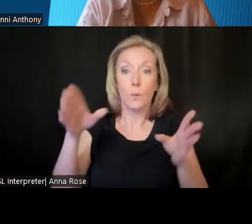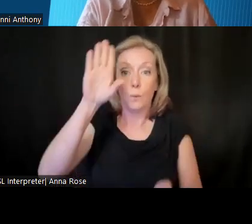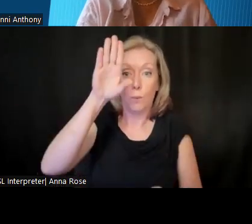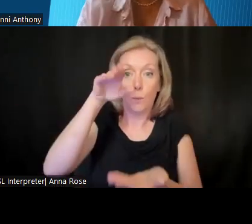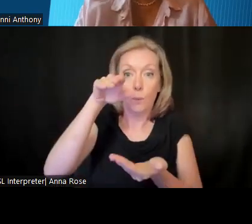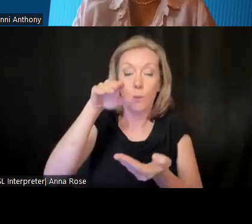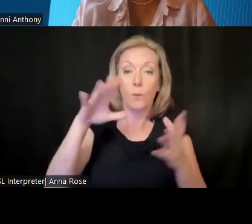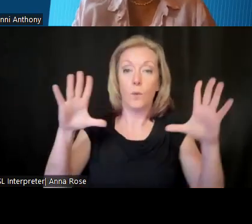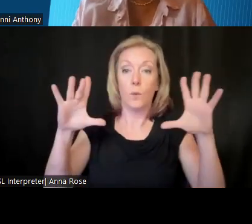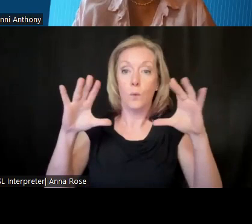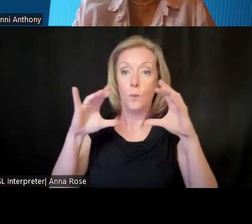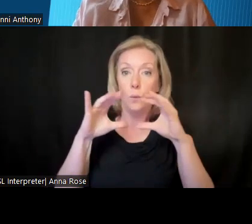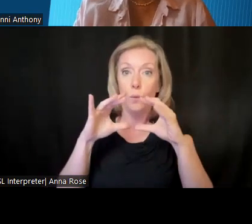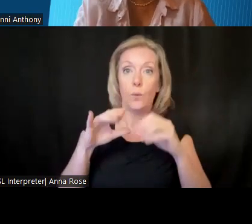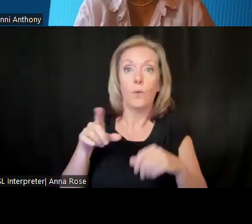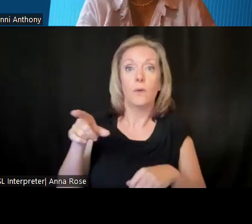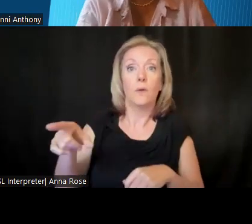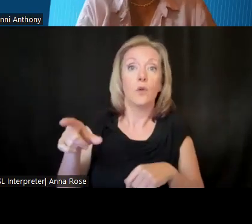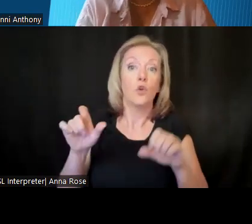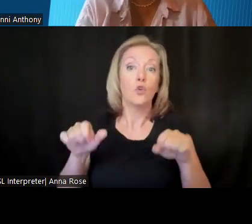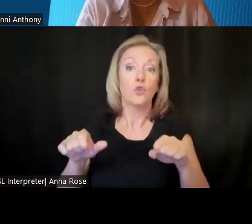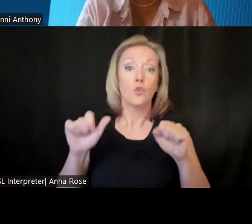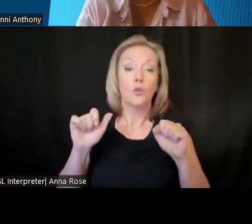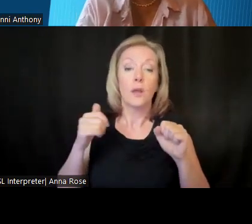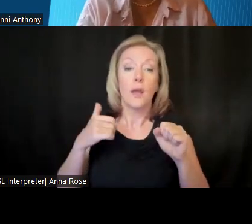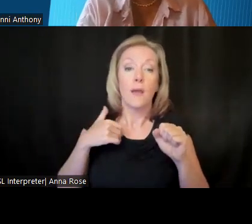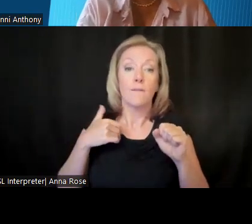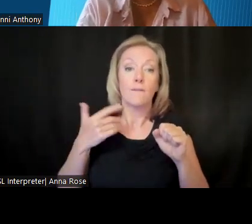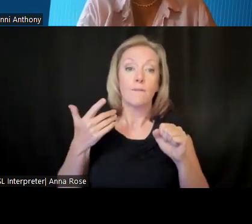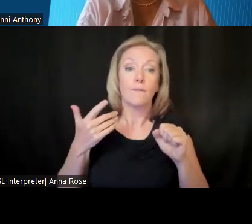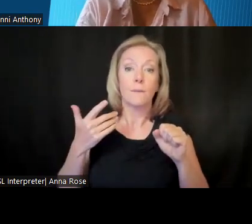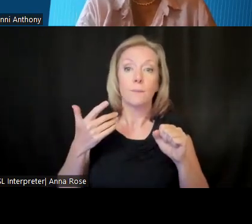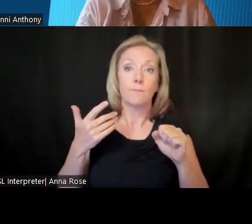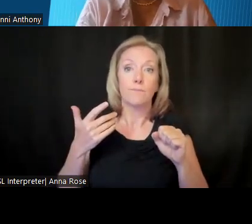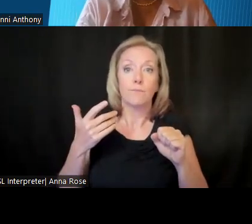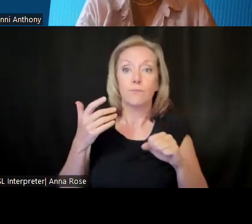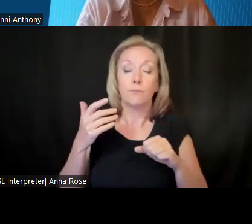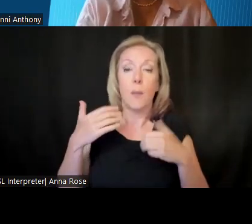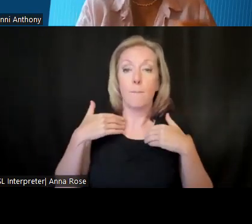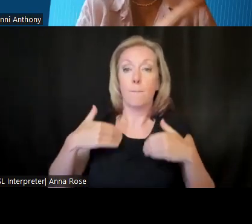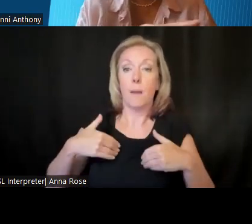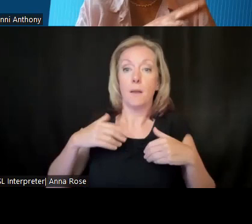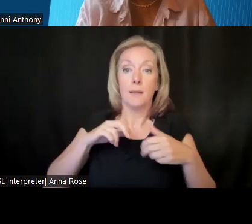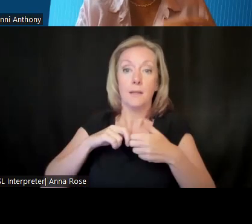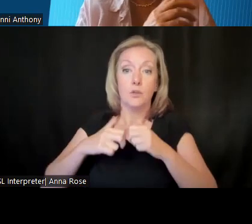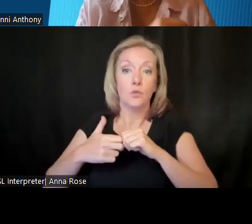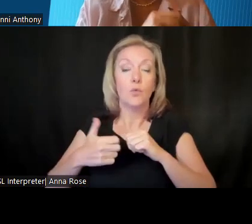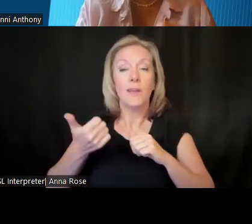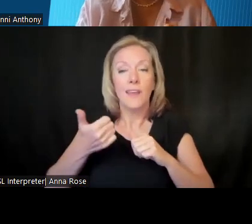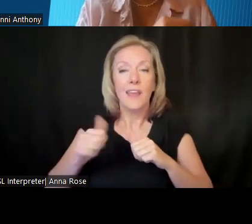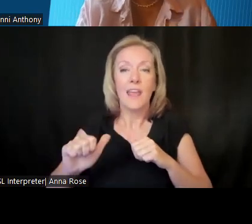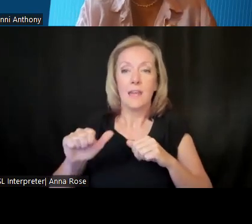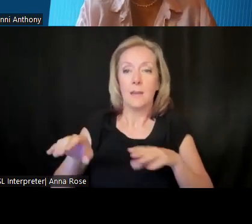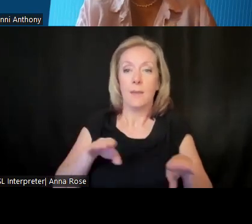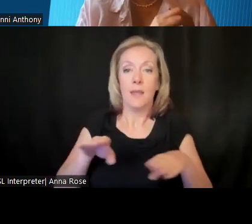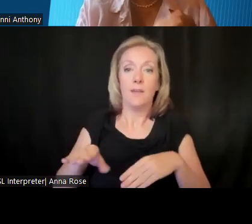something else going on. This little guy could also have torticollis and has nothing to do with his vision. But the bottom line is any kind of head or